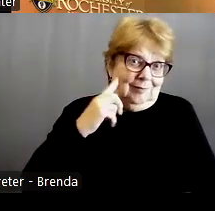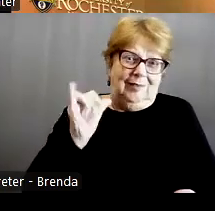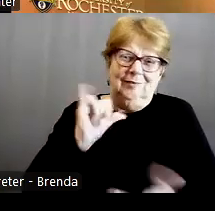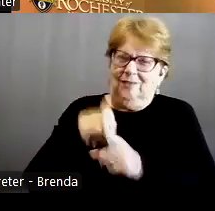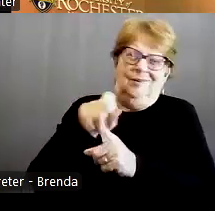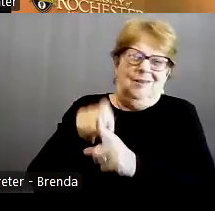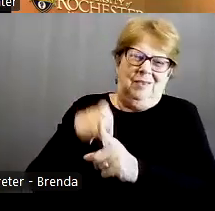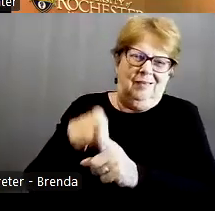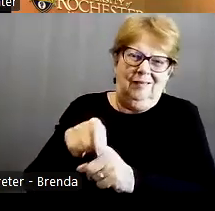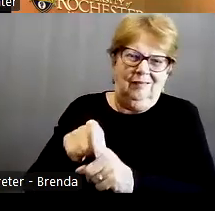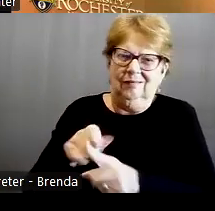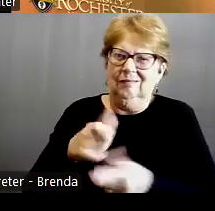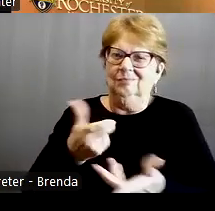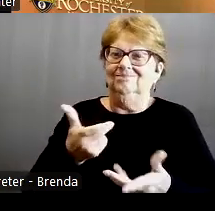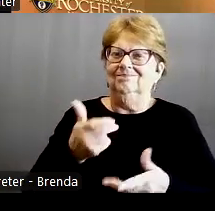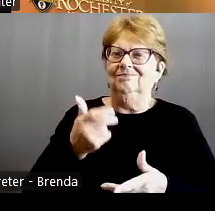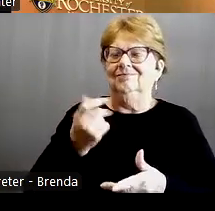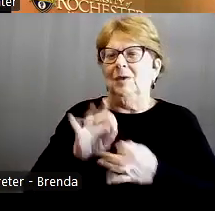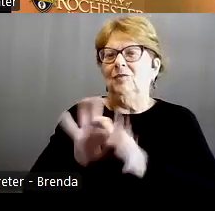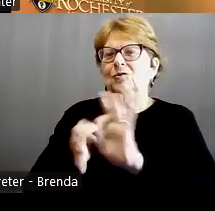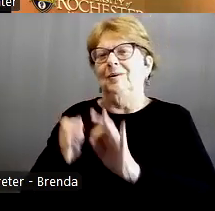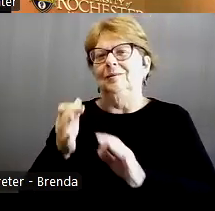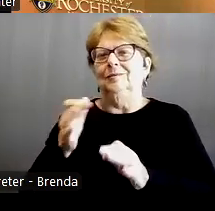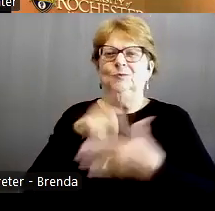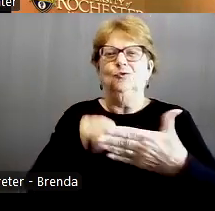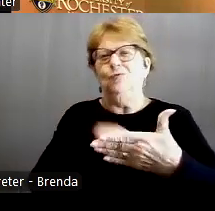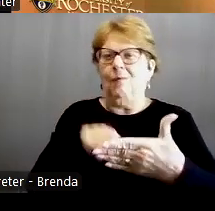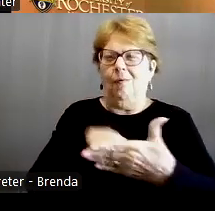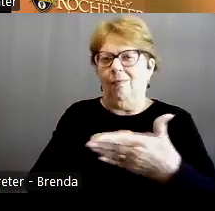and will be interpreted as critical or attacking by the patient.